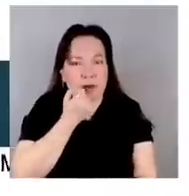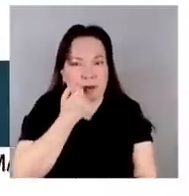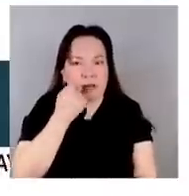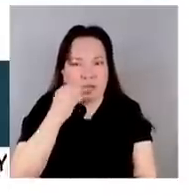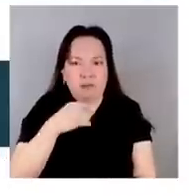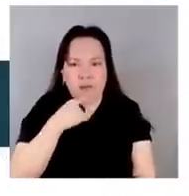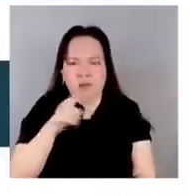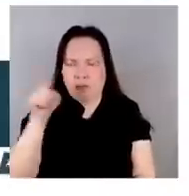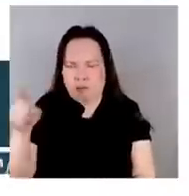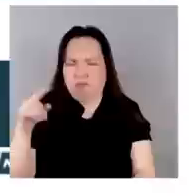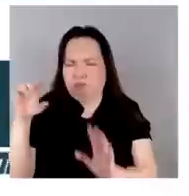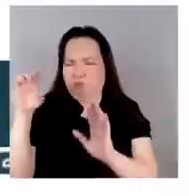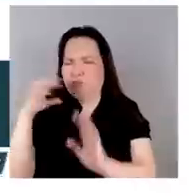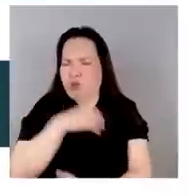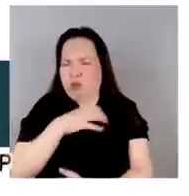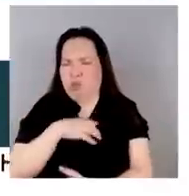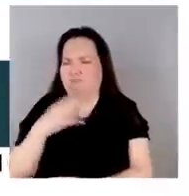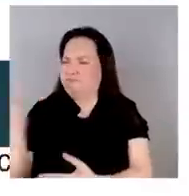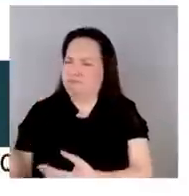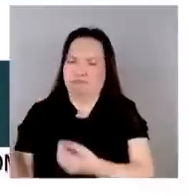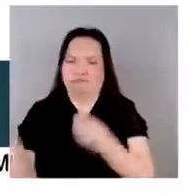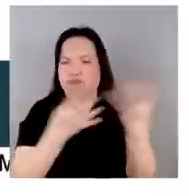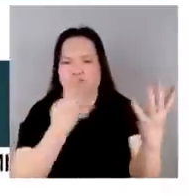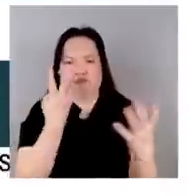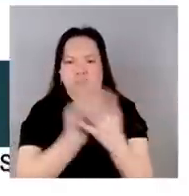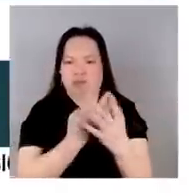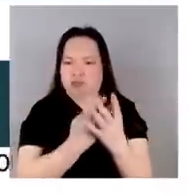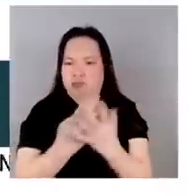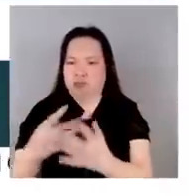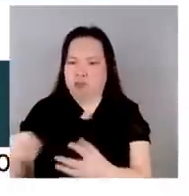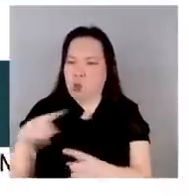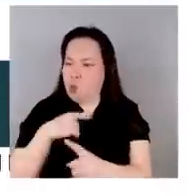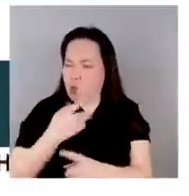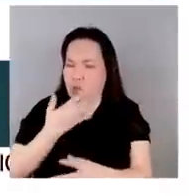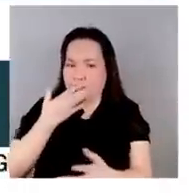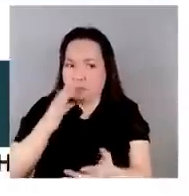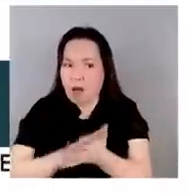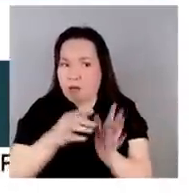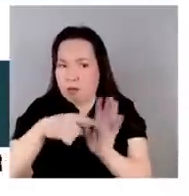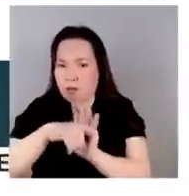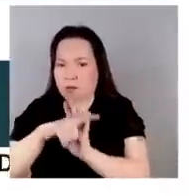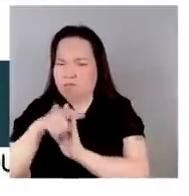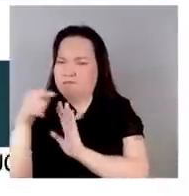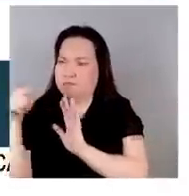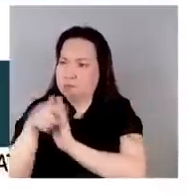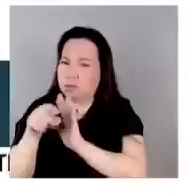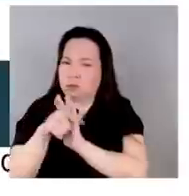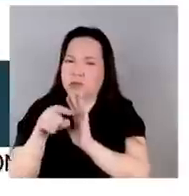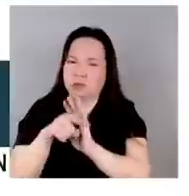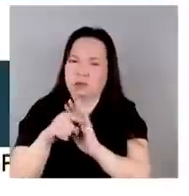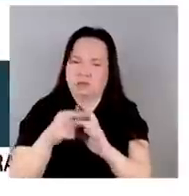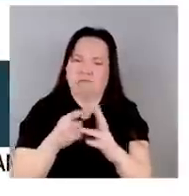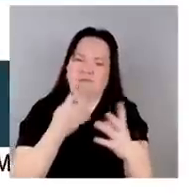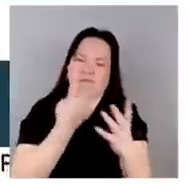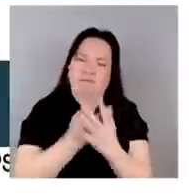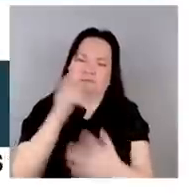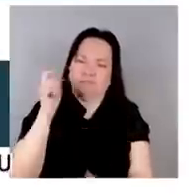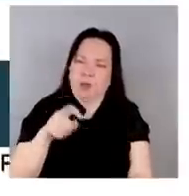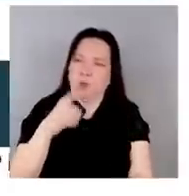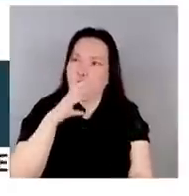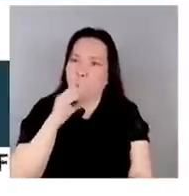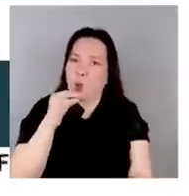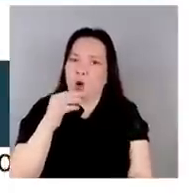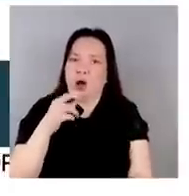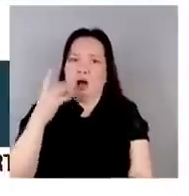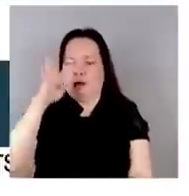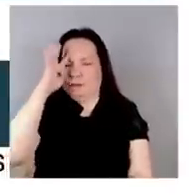see accountability. And that means holding the perpetrators of these abuses to account and convicting the police officers that have been